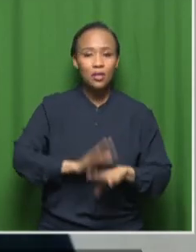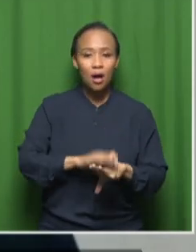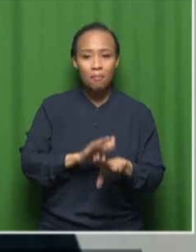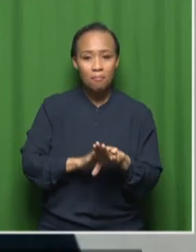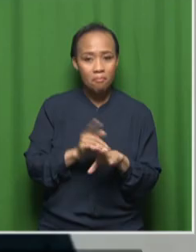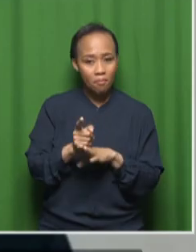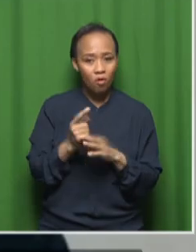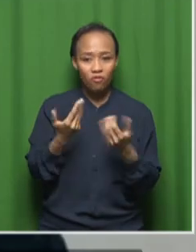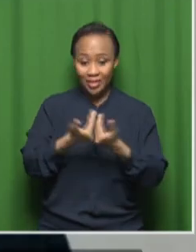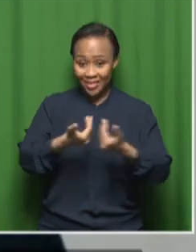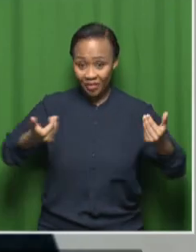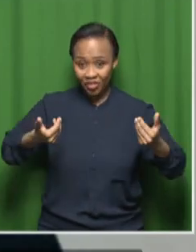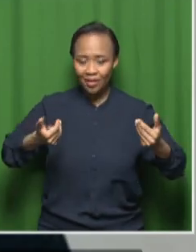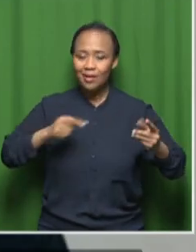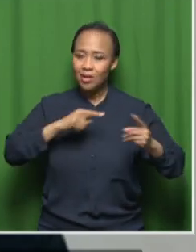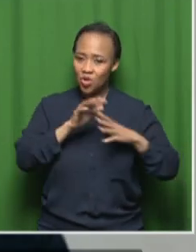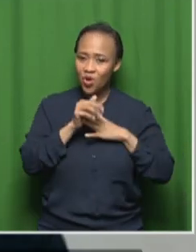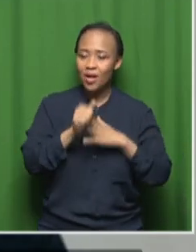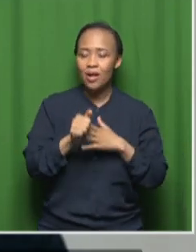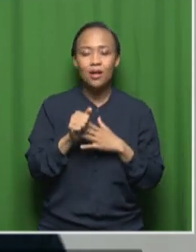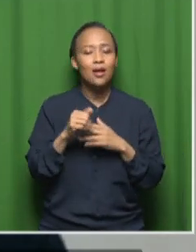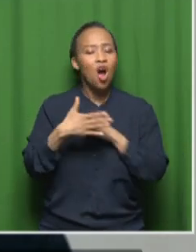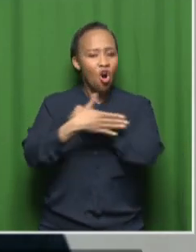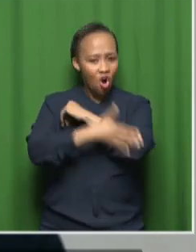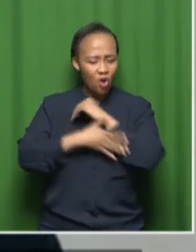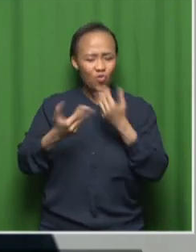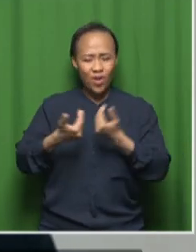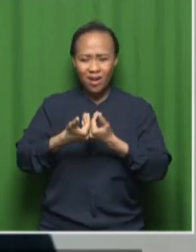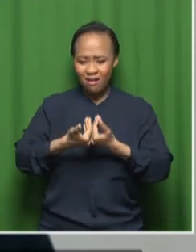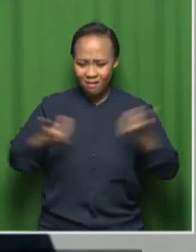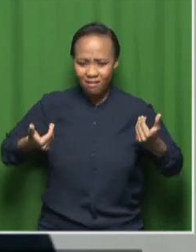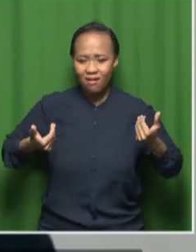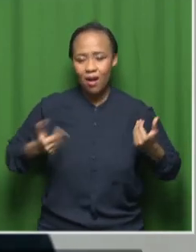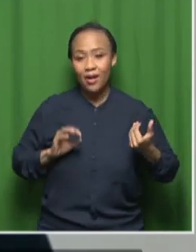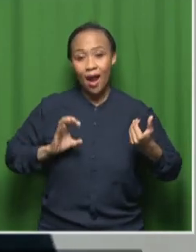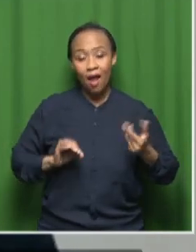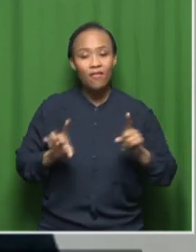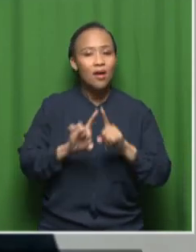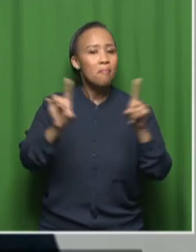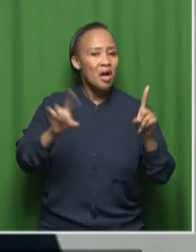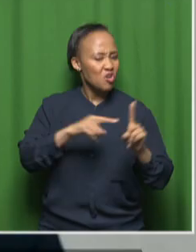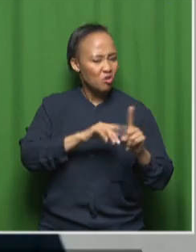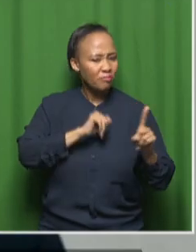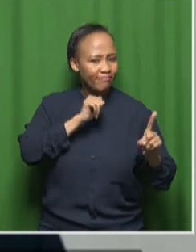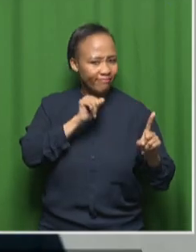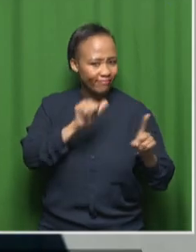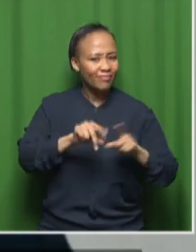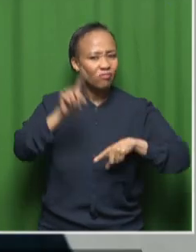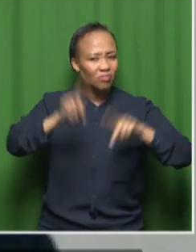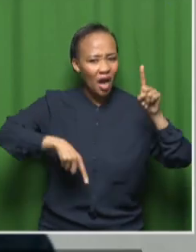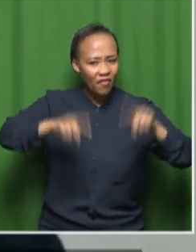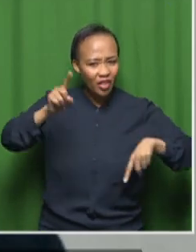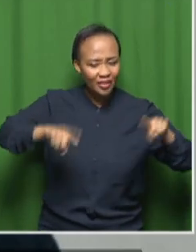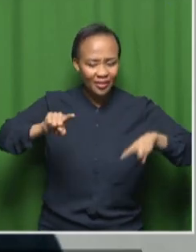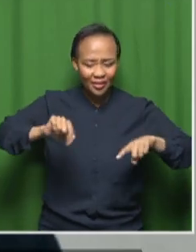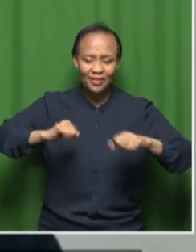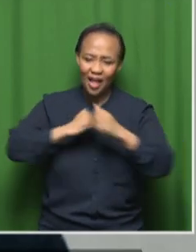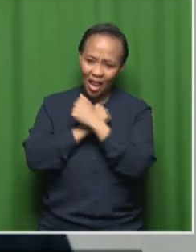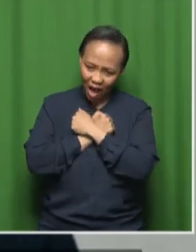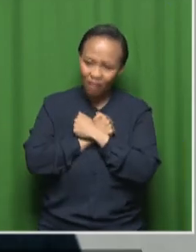of divisions, where this country was divided, but he loved diversity. Right? Yes. He